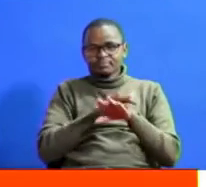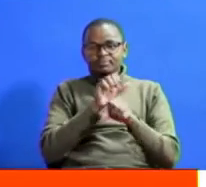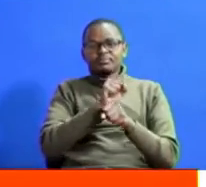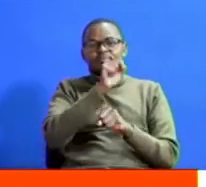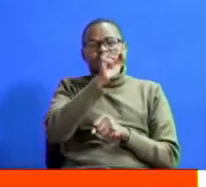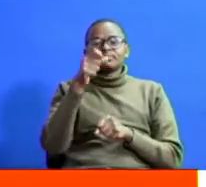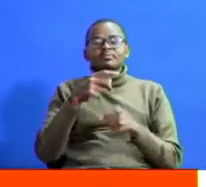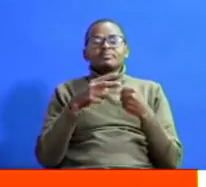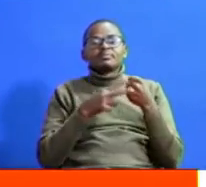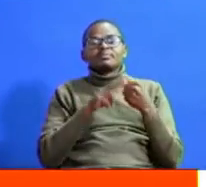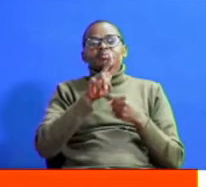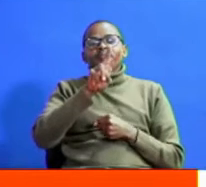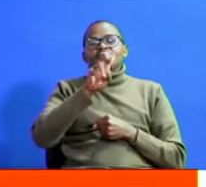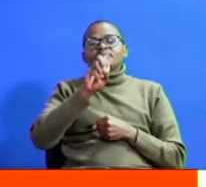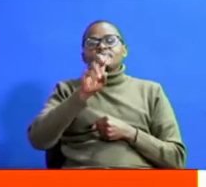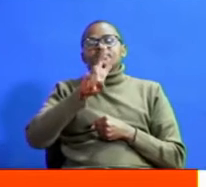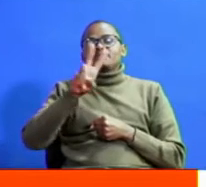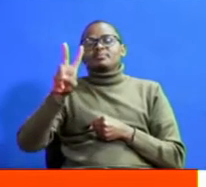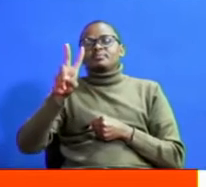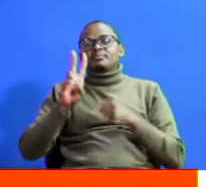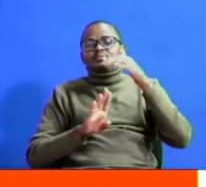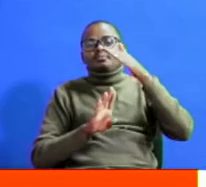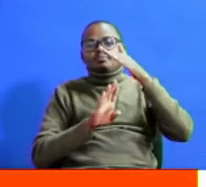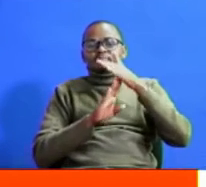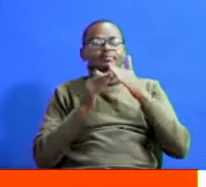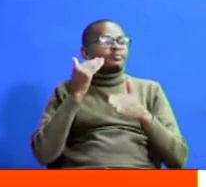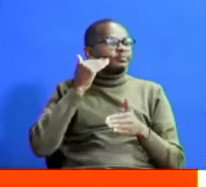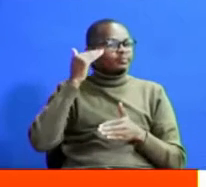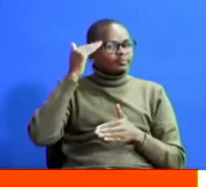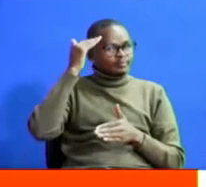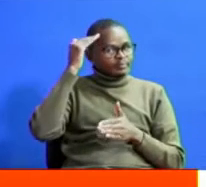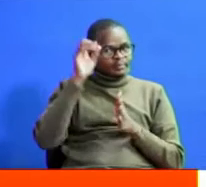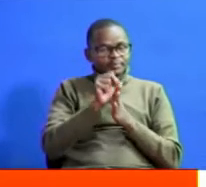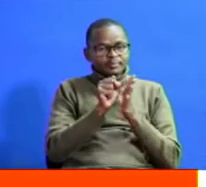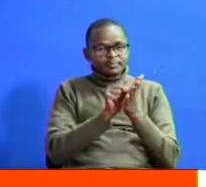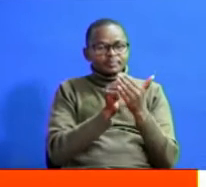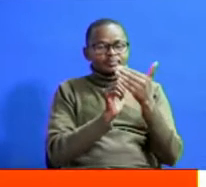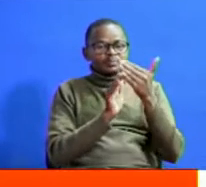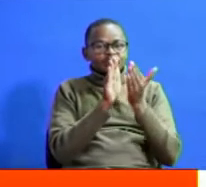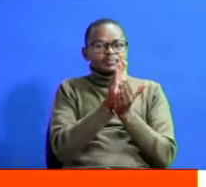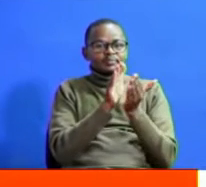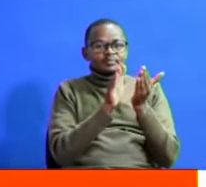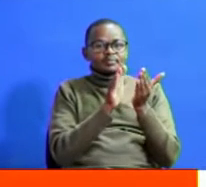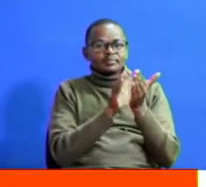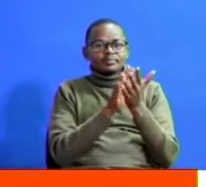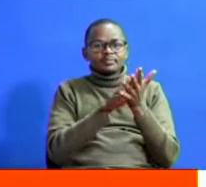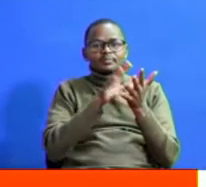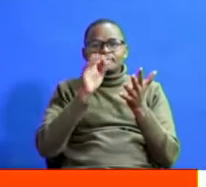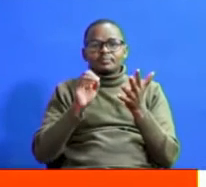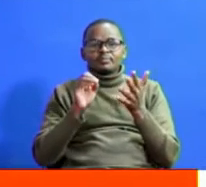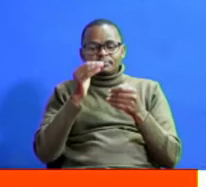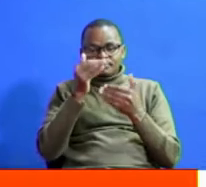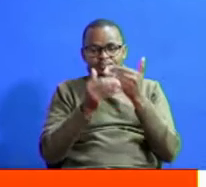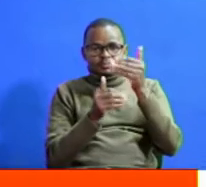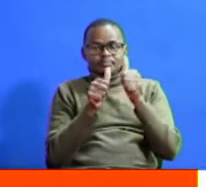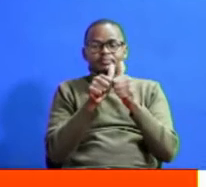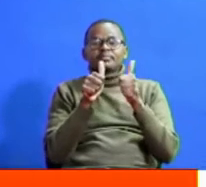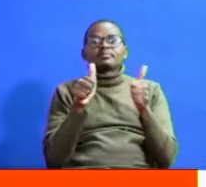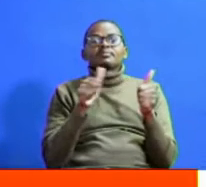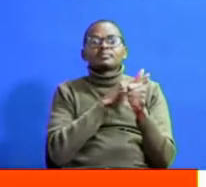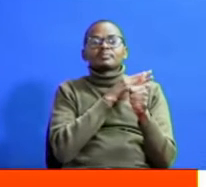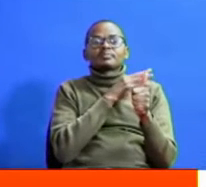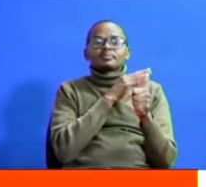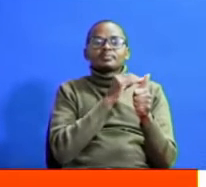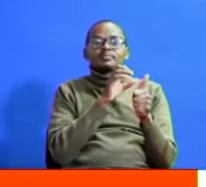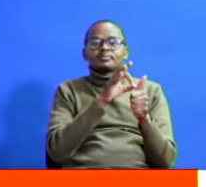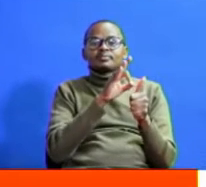July 2022, the Supreme Court of Kenya in the subject of the appeal held that your impeachment was procedurally fair and in